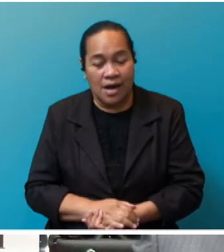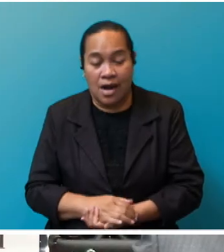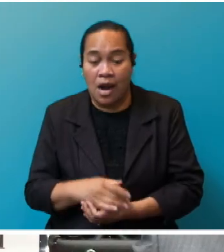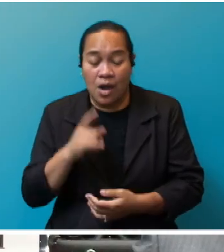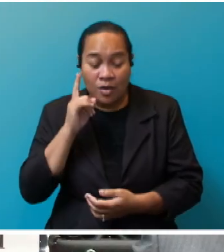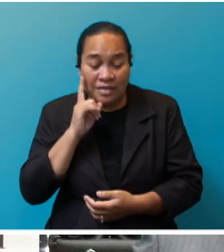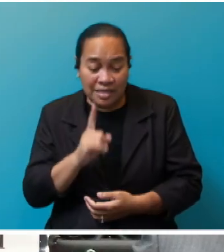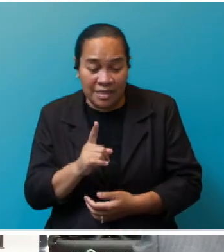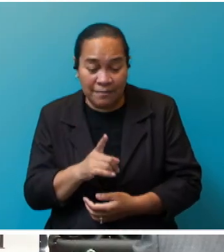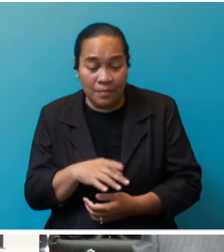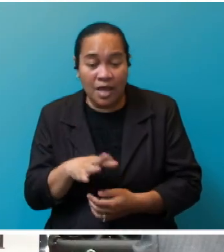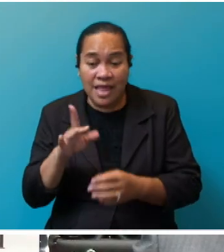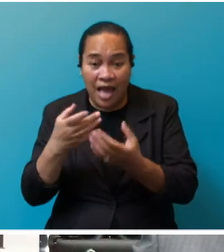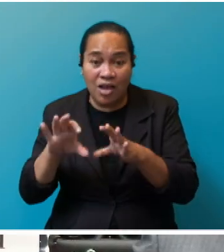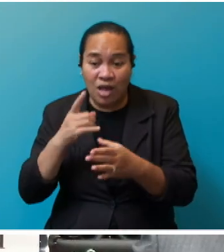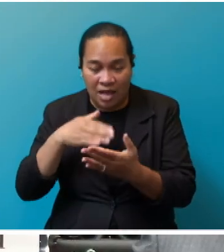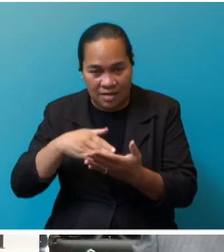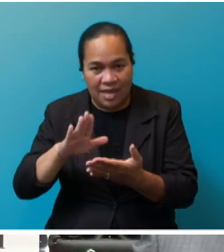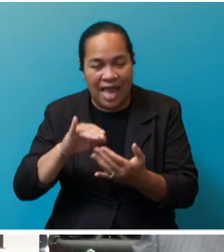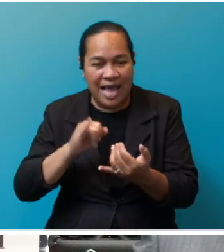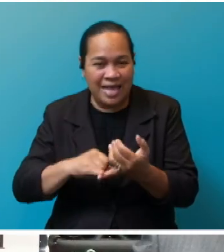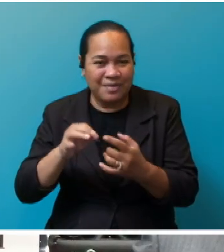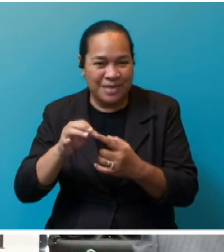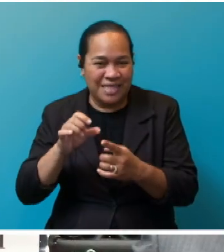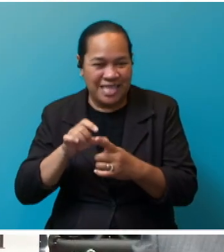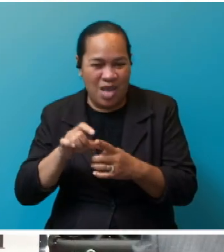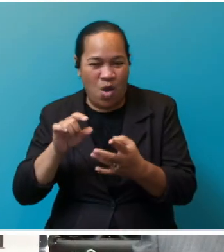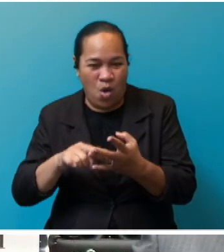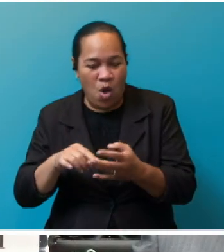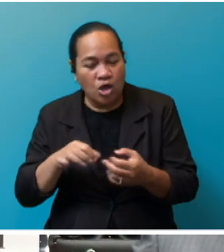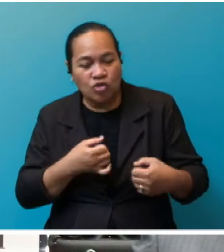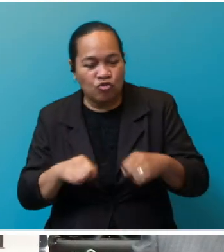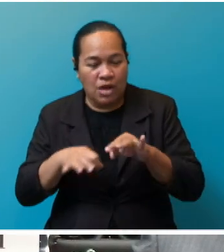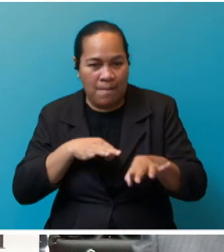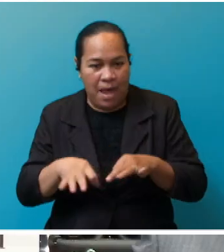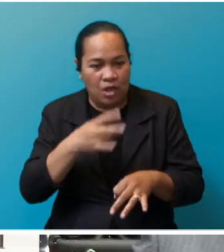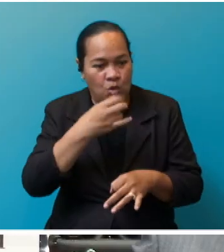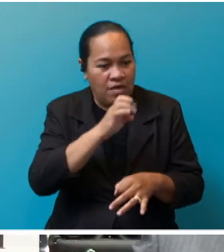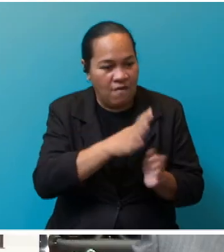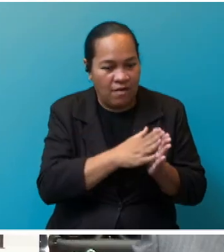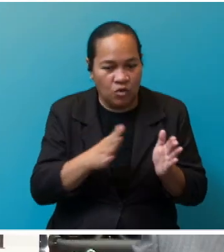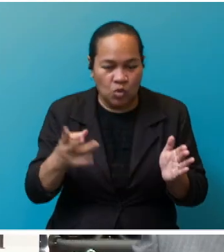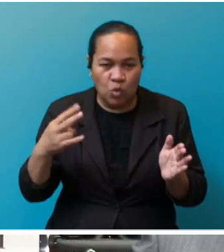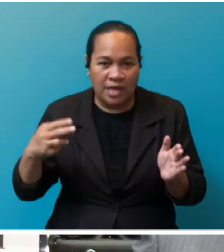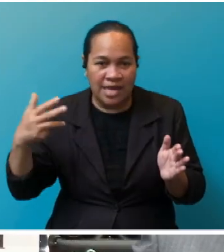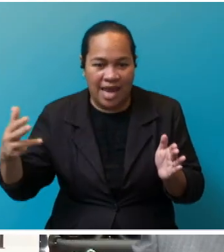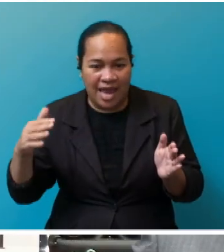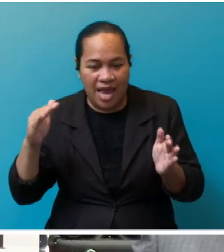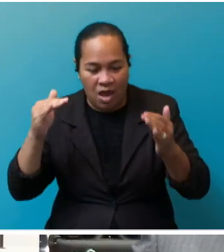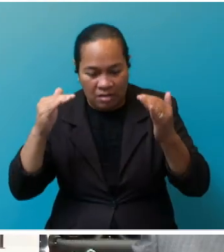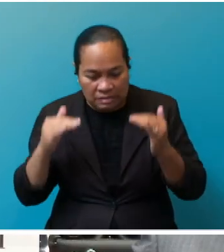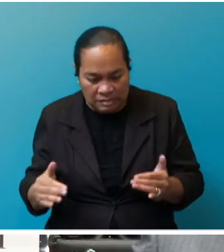margins, the Council endorsed the SPDO Strategic Plan 2529, covering sustainable destination